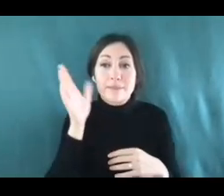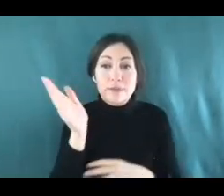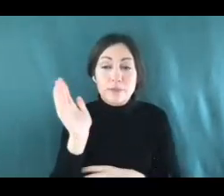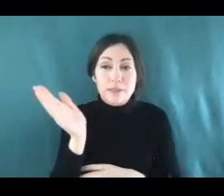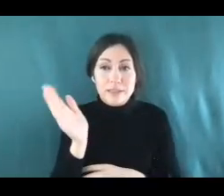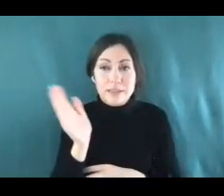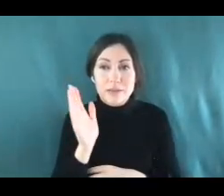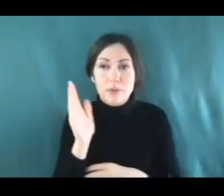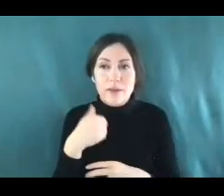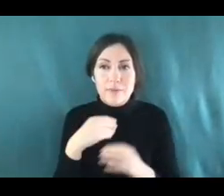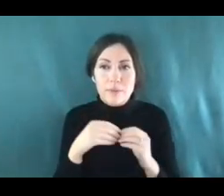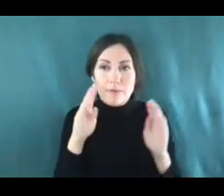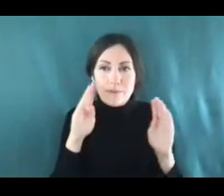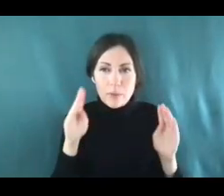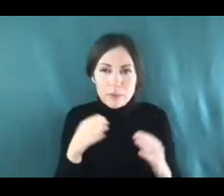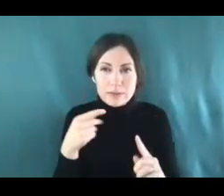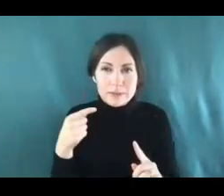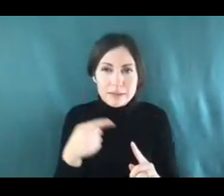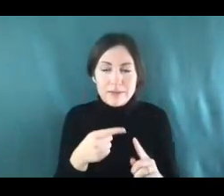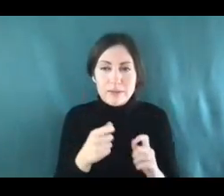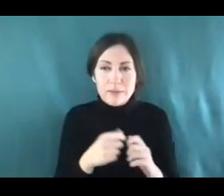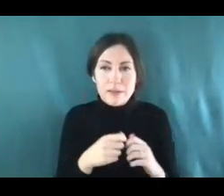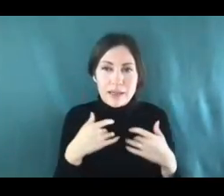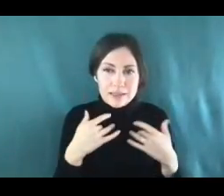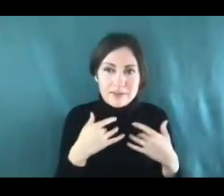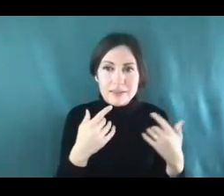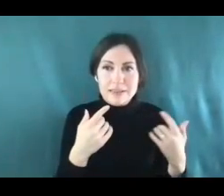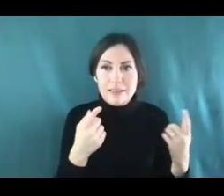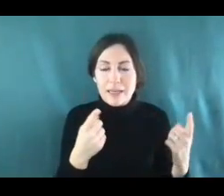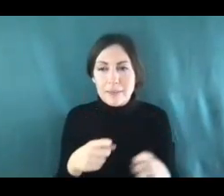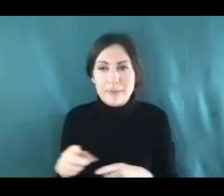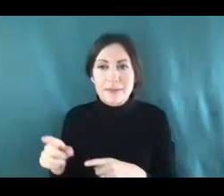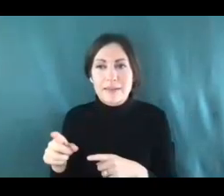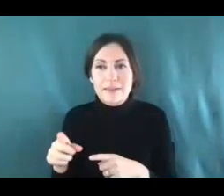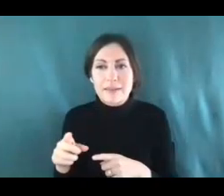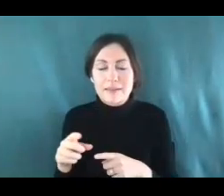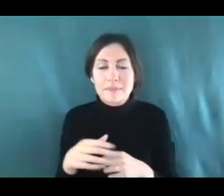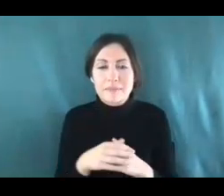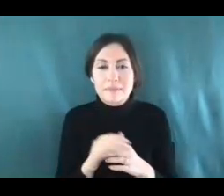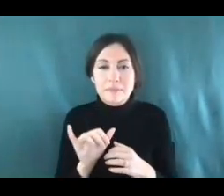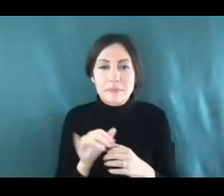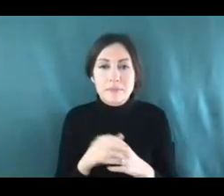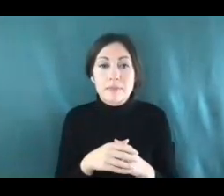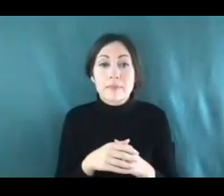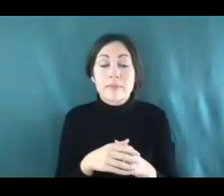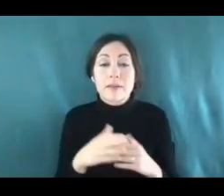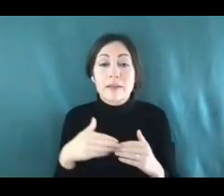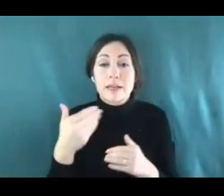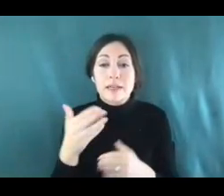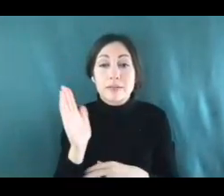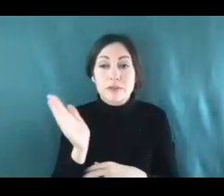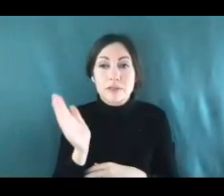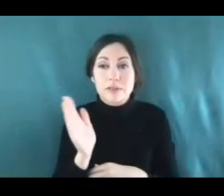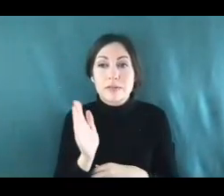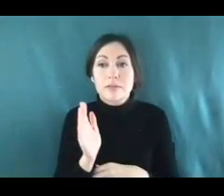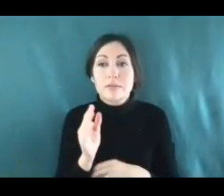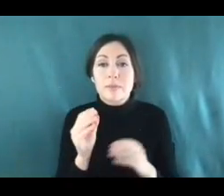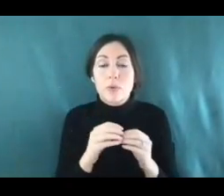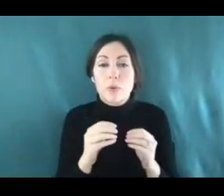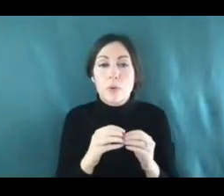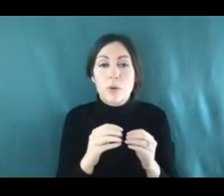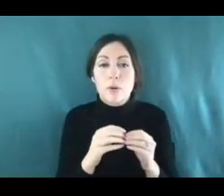be very more focused and specific on activities that are occurring as such. The next presentation is meant to be